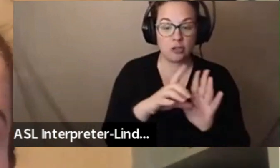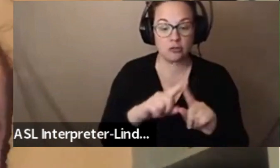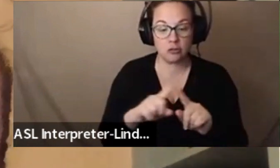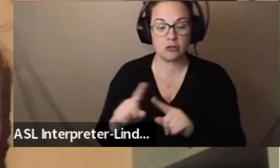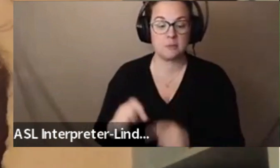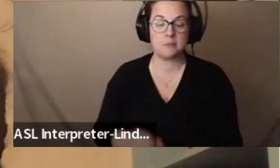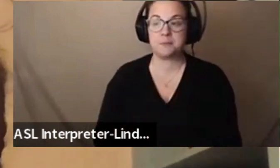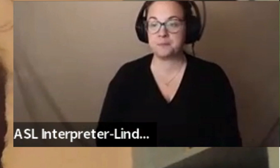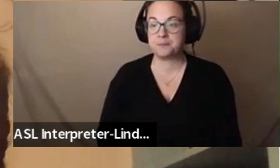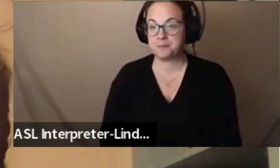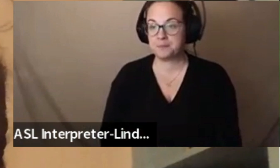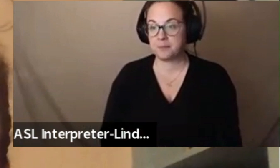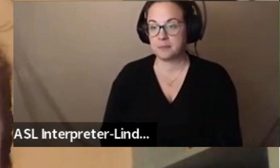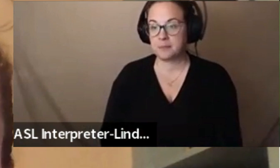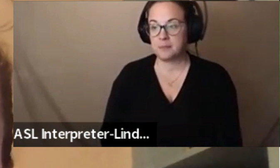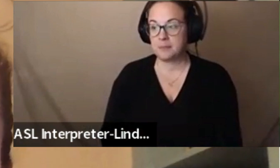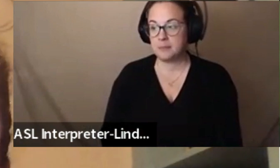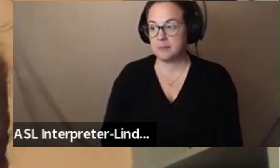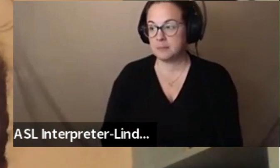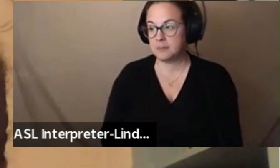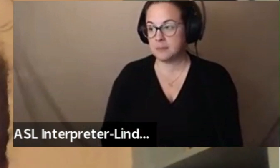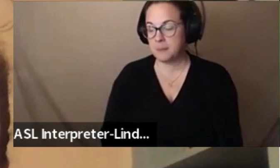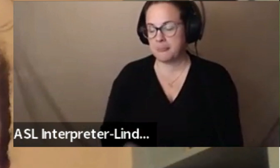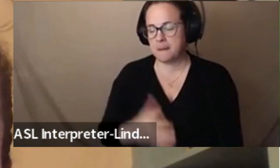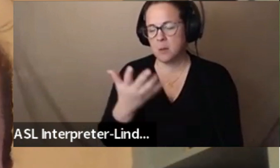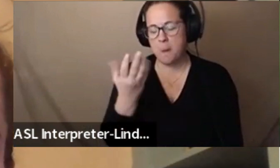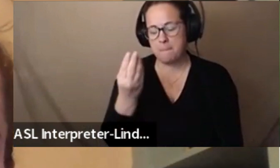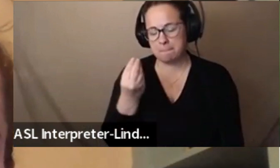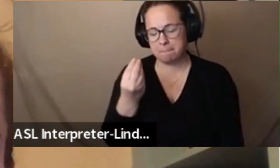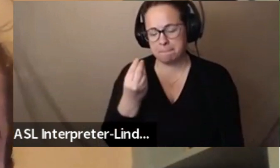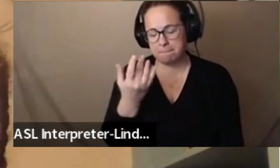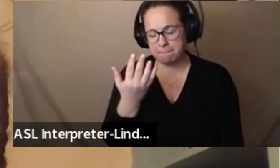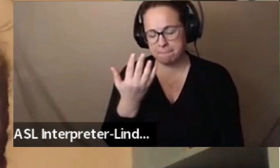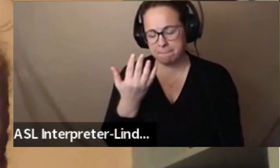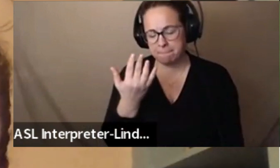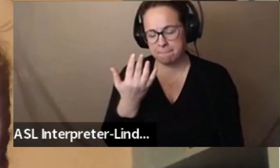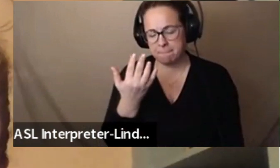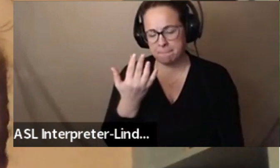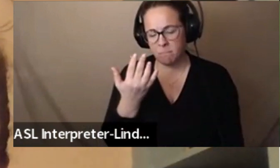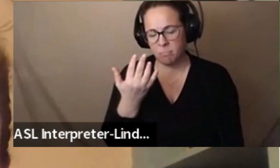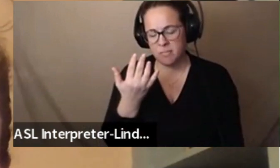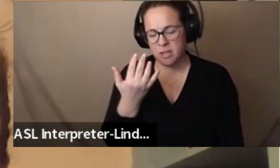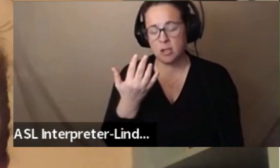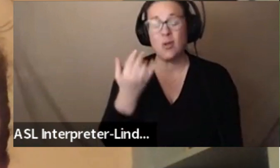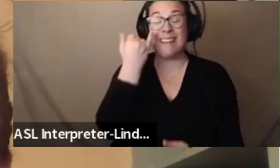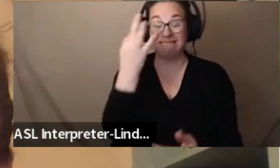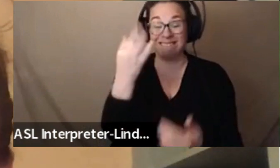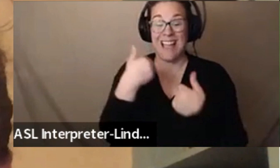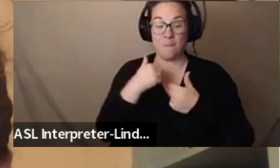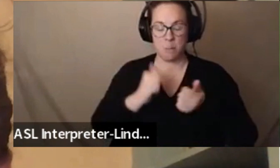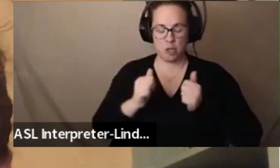well. And I wanted to know your thoughts about how you can,